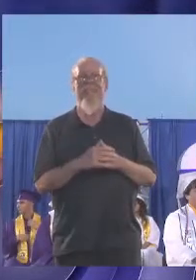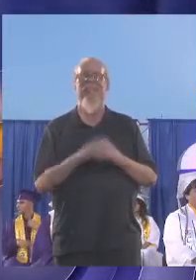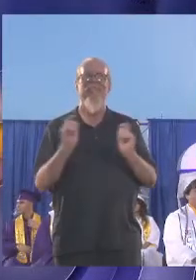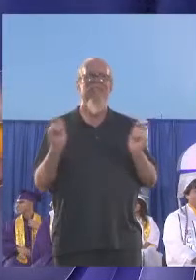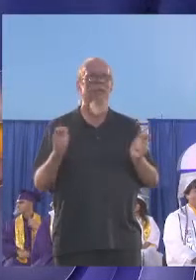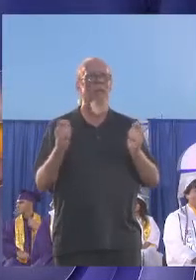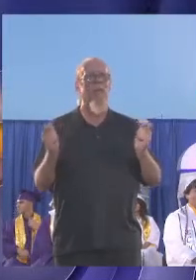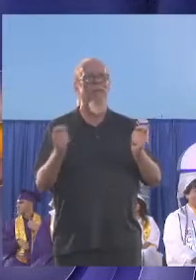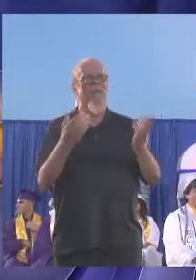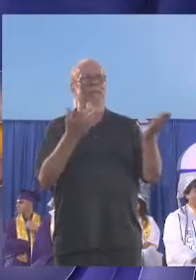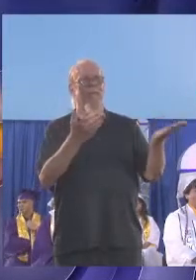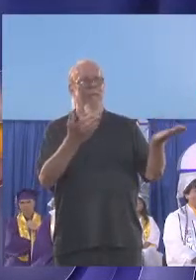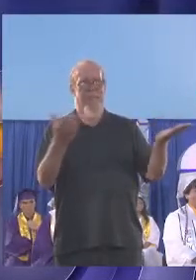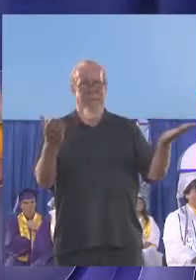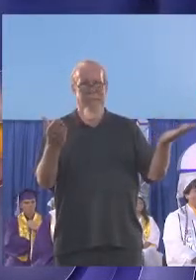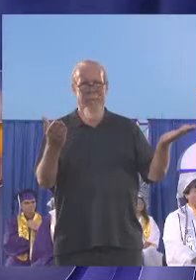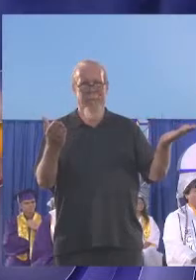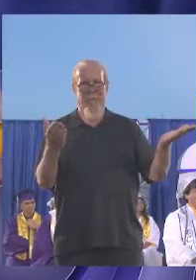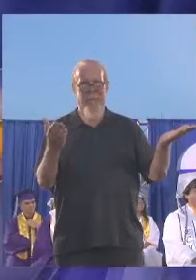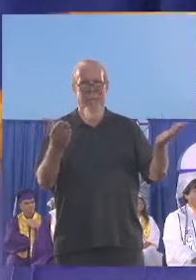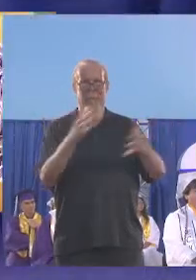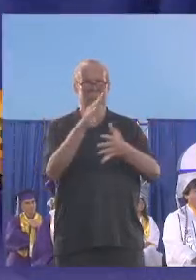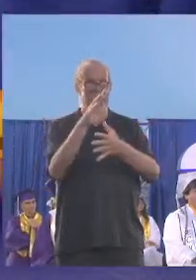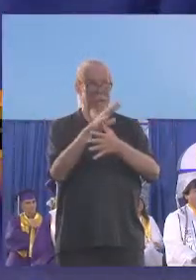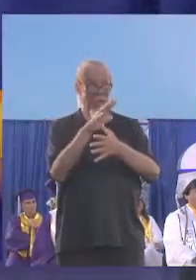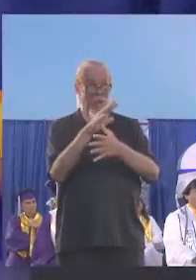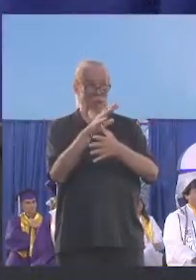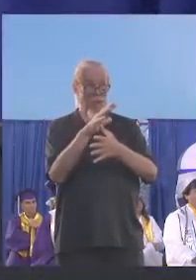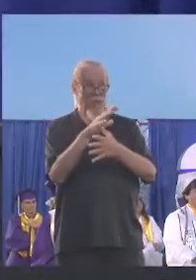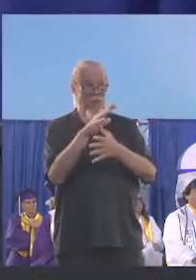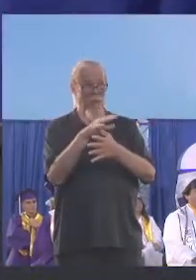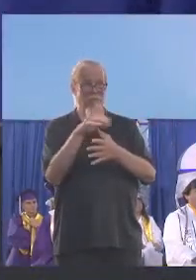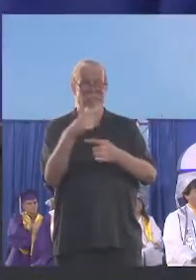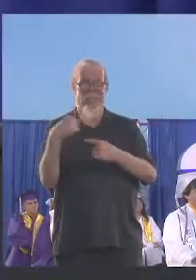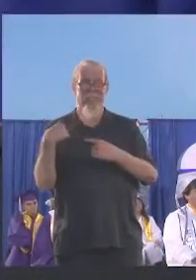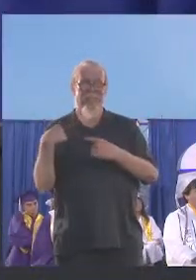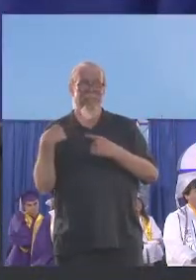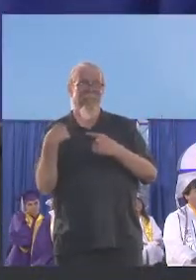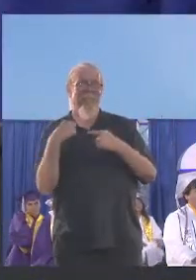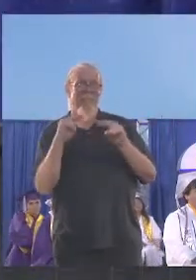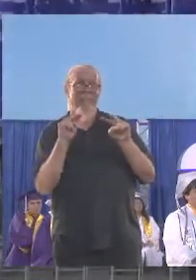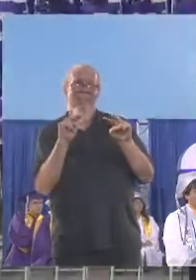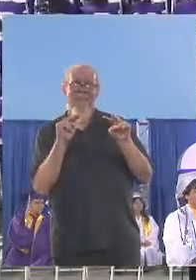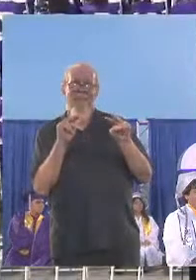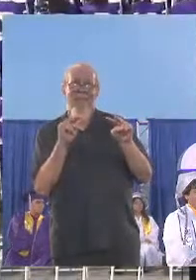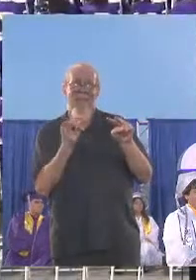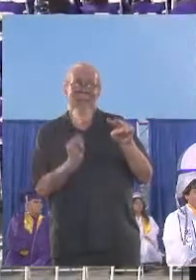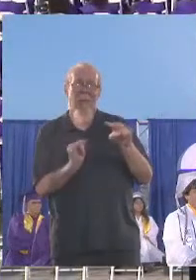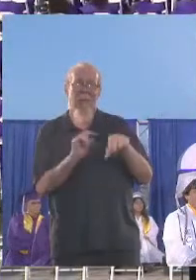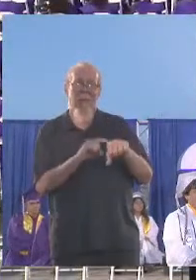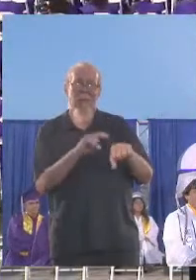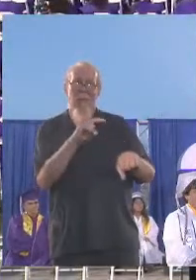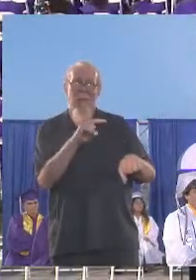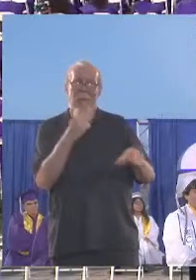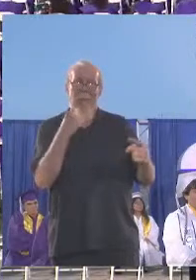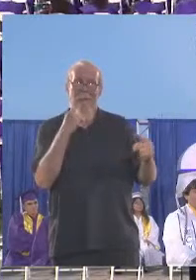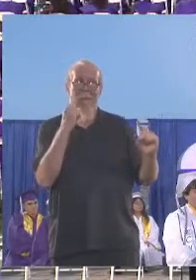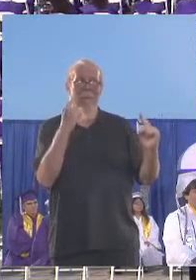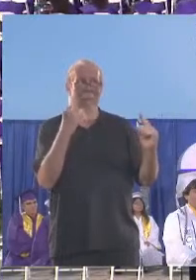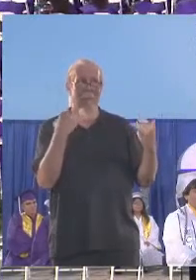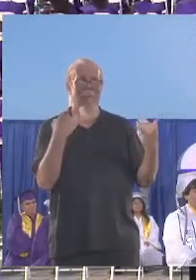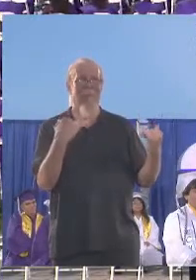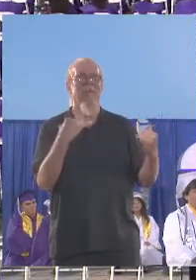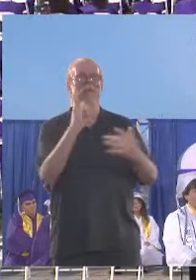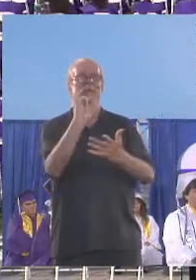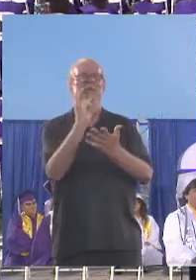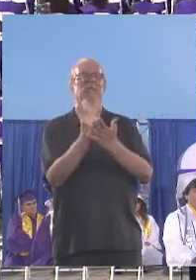you. Well, seniors, the day you have been waiting for has finally arrived, graduation day.